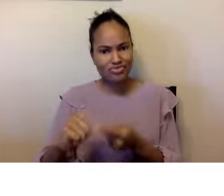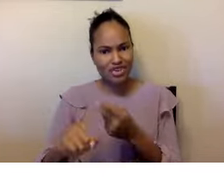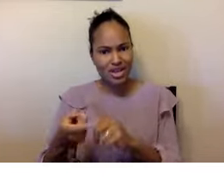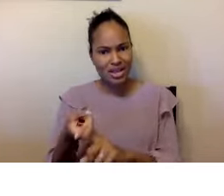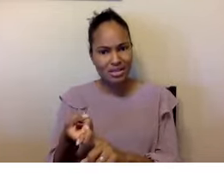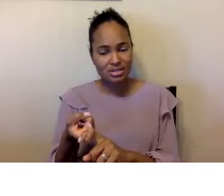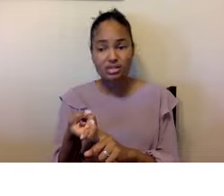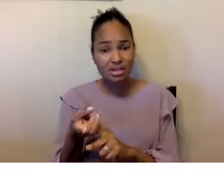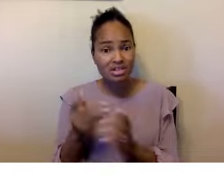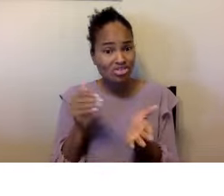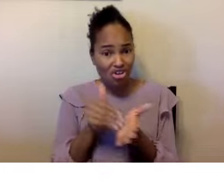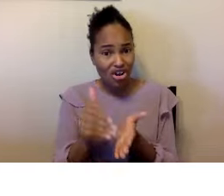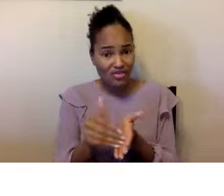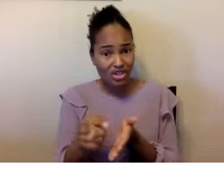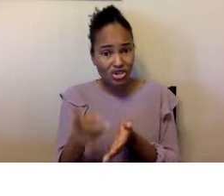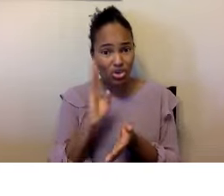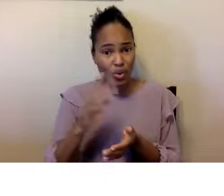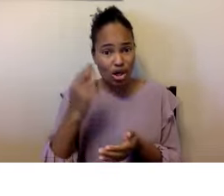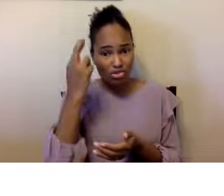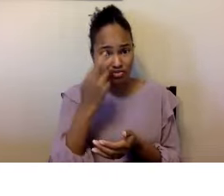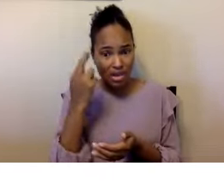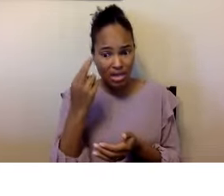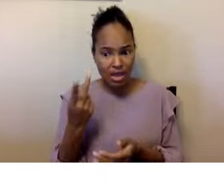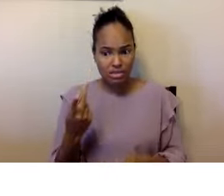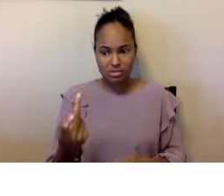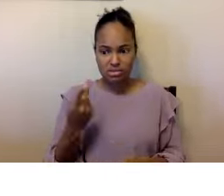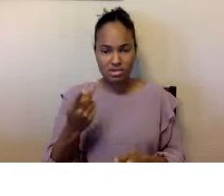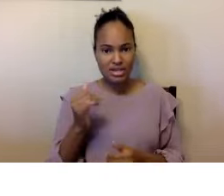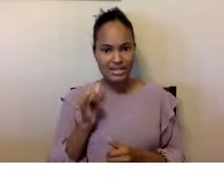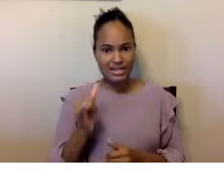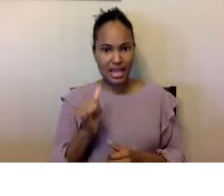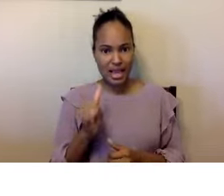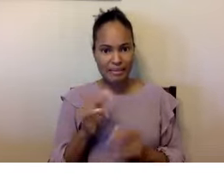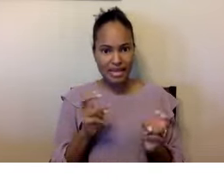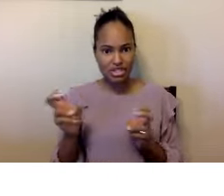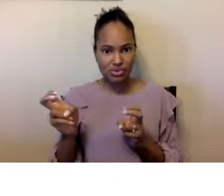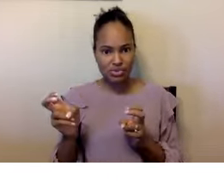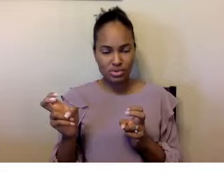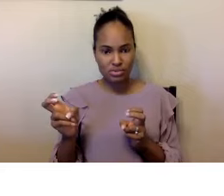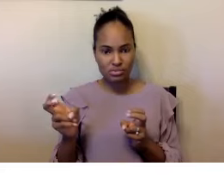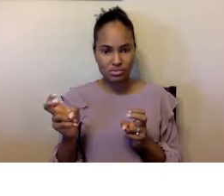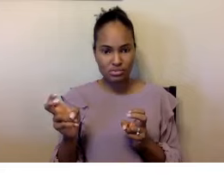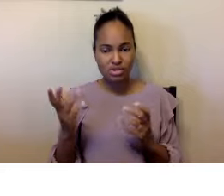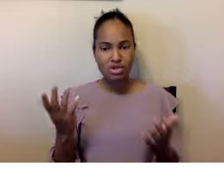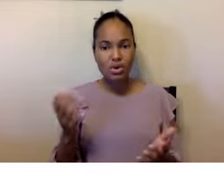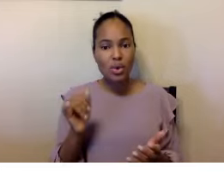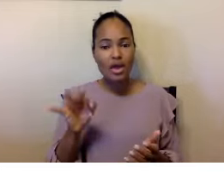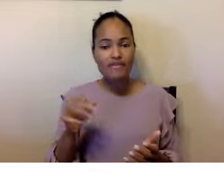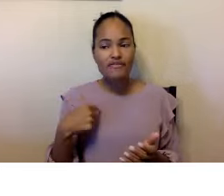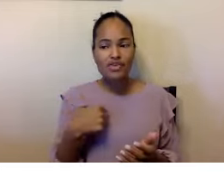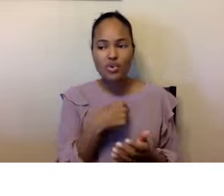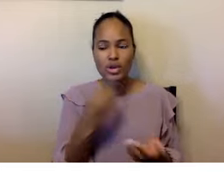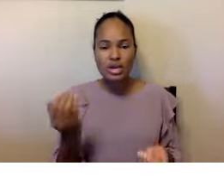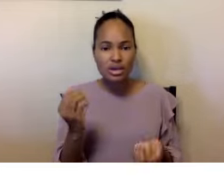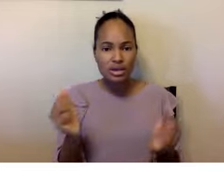same issues as temporary able-bodied people. So I think, if we get together and work on an issue until it's